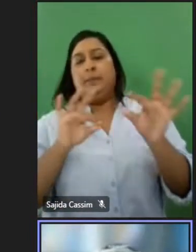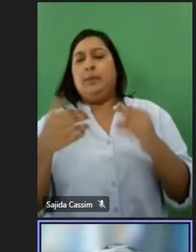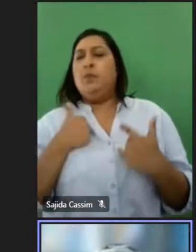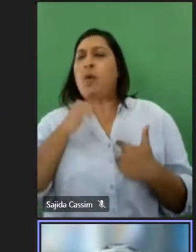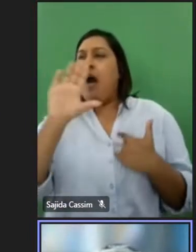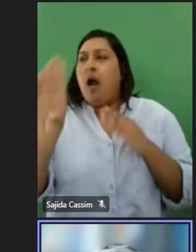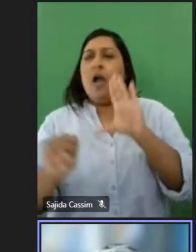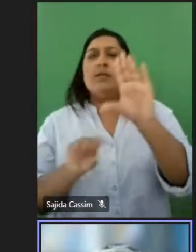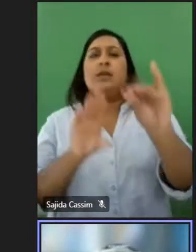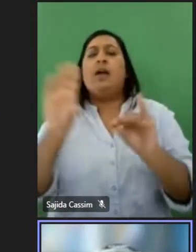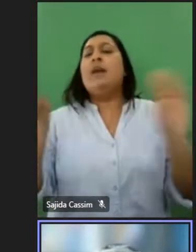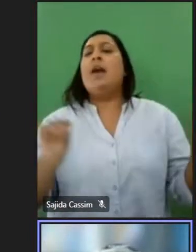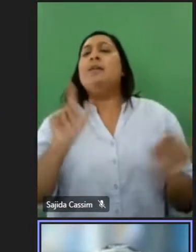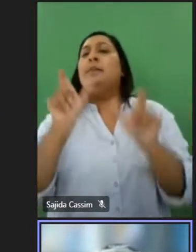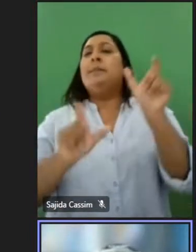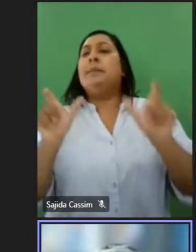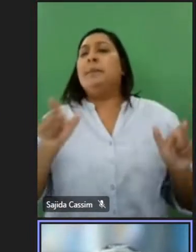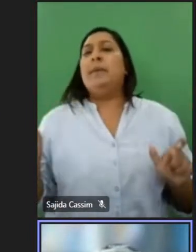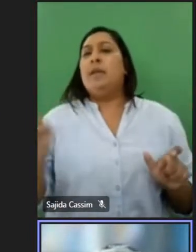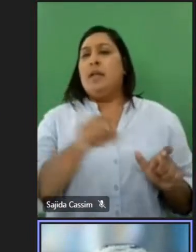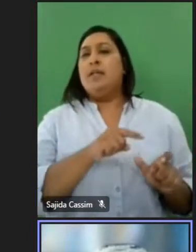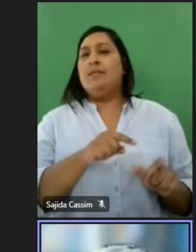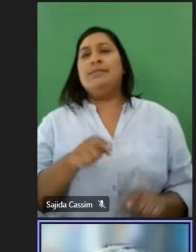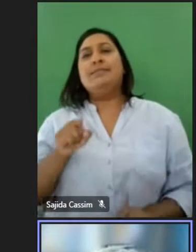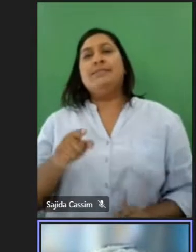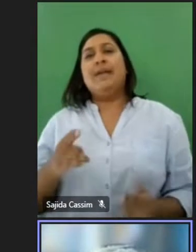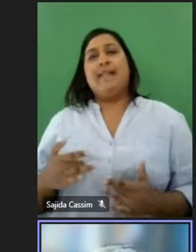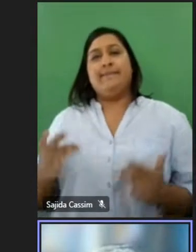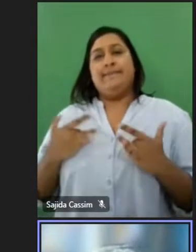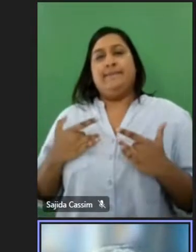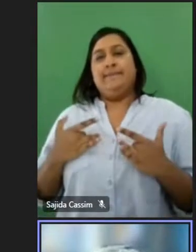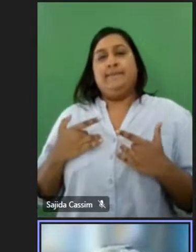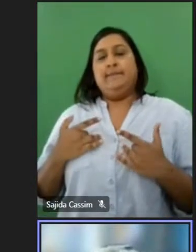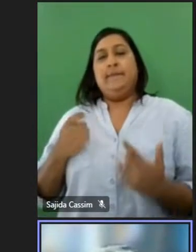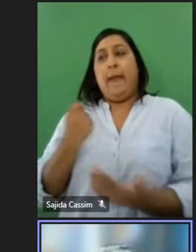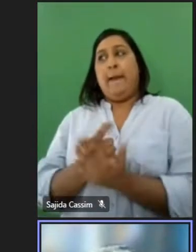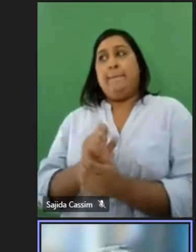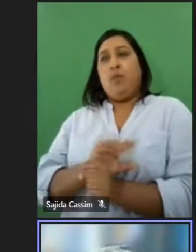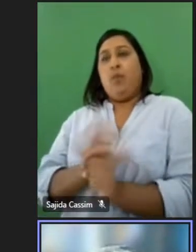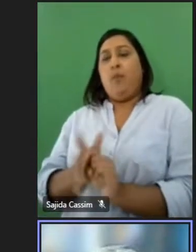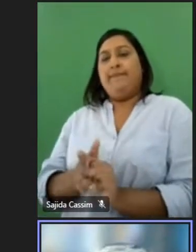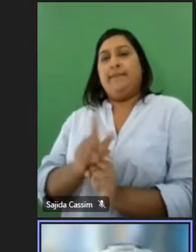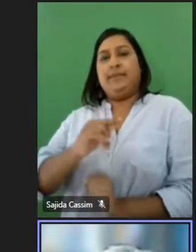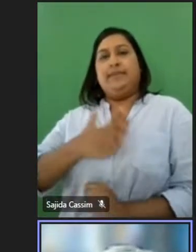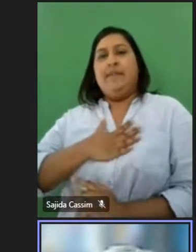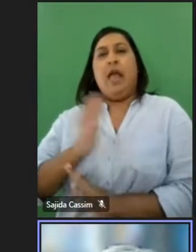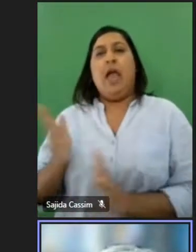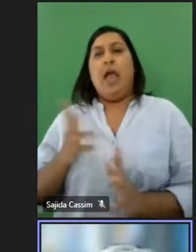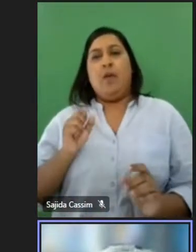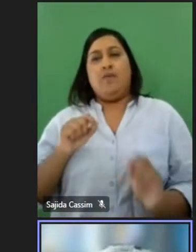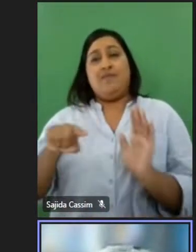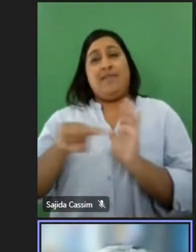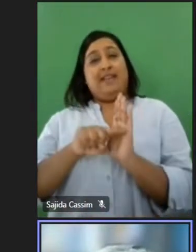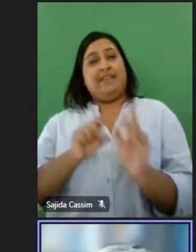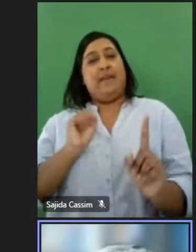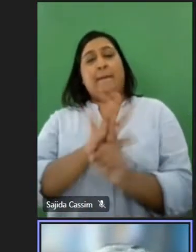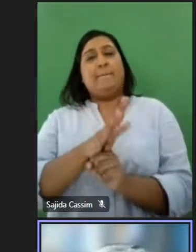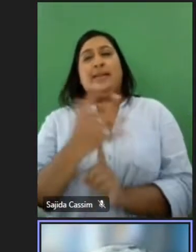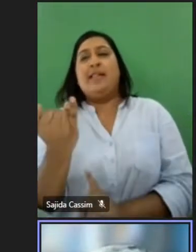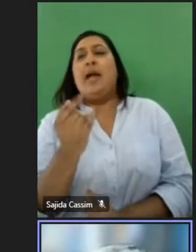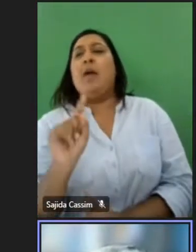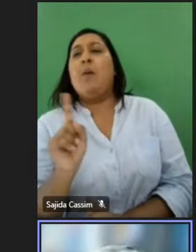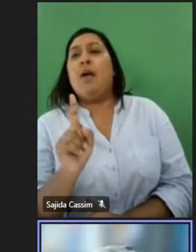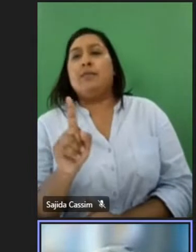the negative impact that COVID-19 had on their